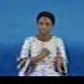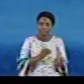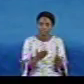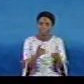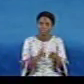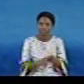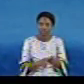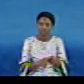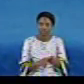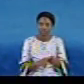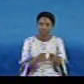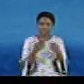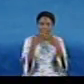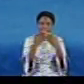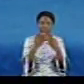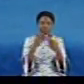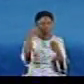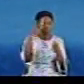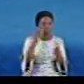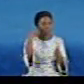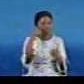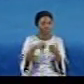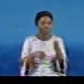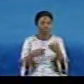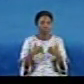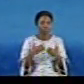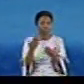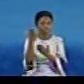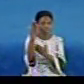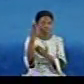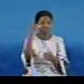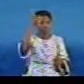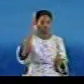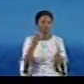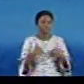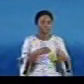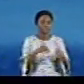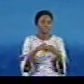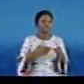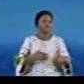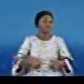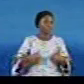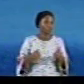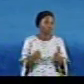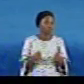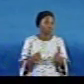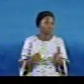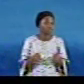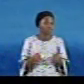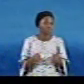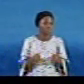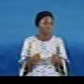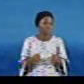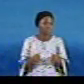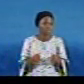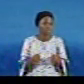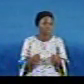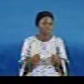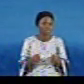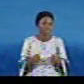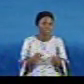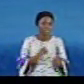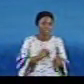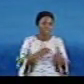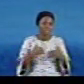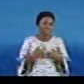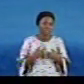for what god has done in my life actually i've been doing to starvation i've developed a deep